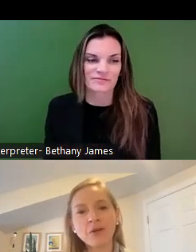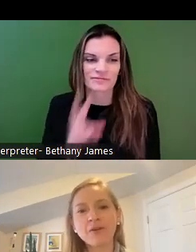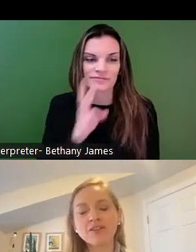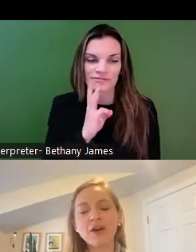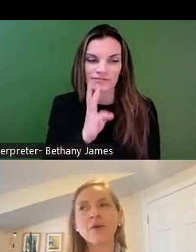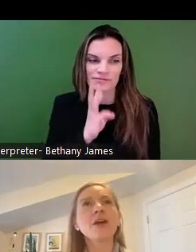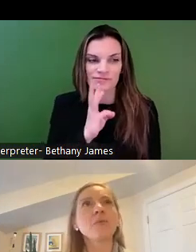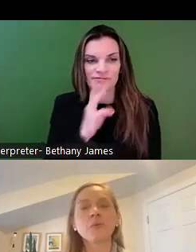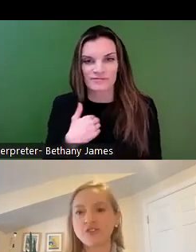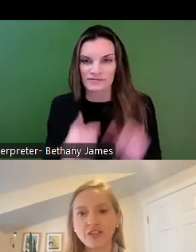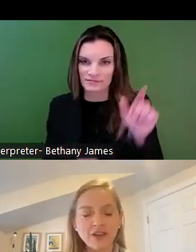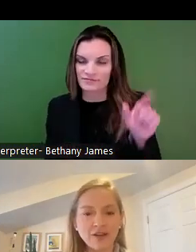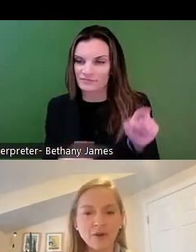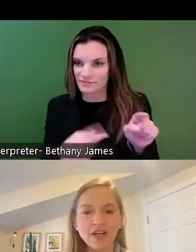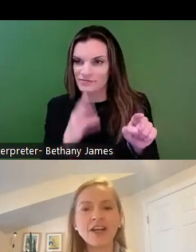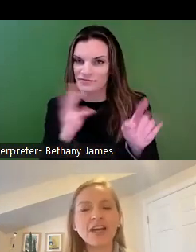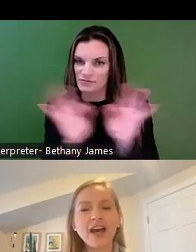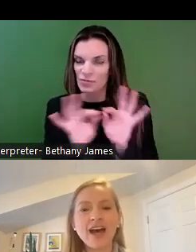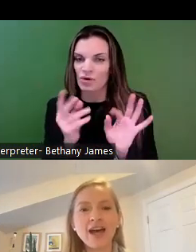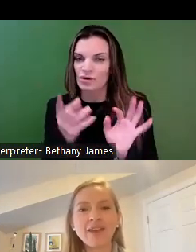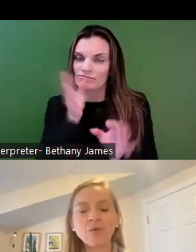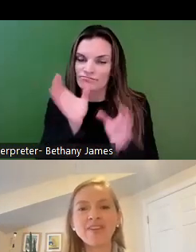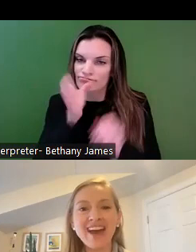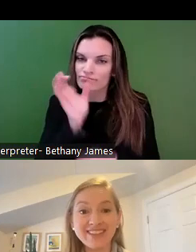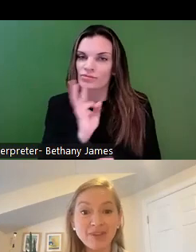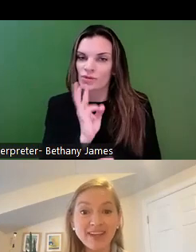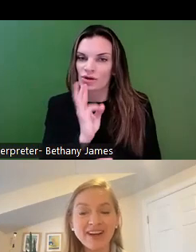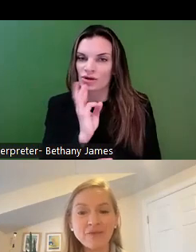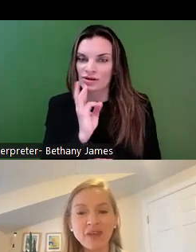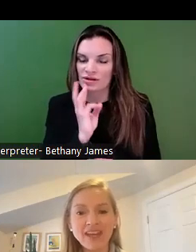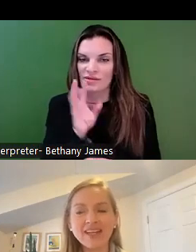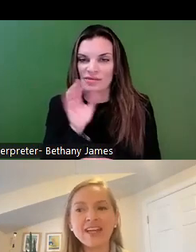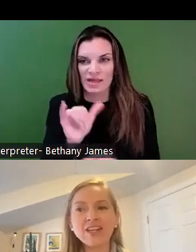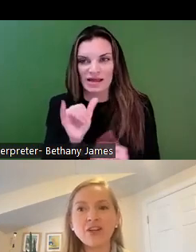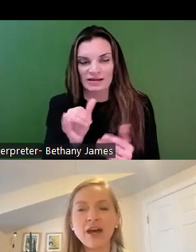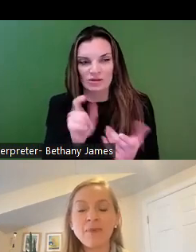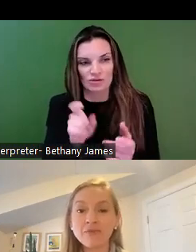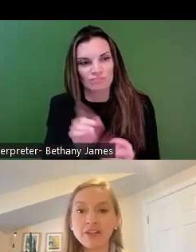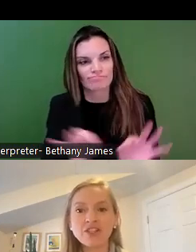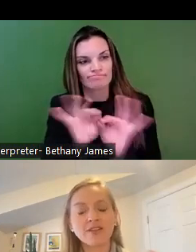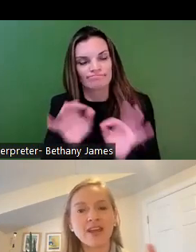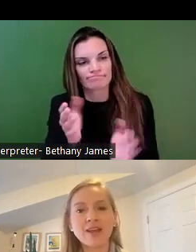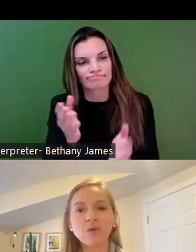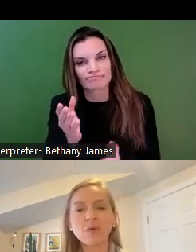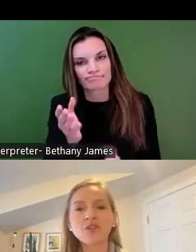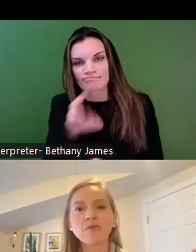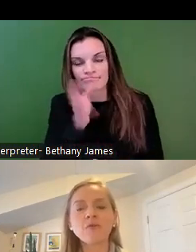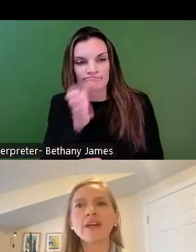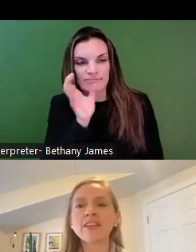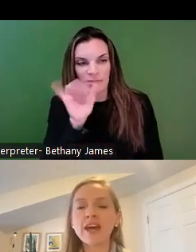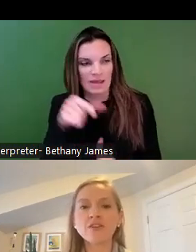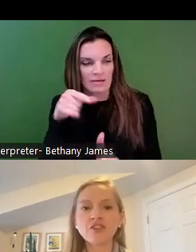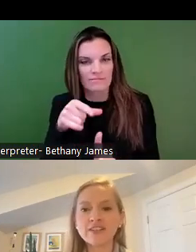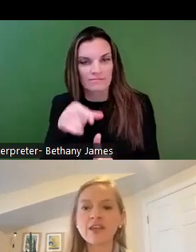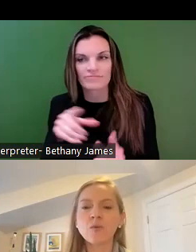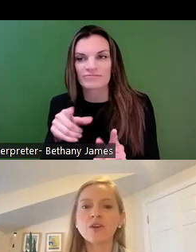side of the pyramid as well. We want to drink a lot of water. That we want that to be our main beverage, and we want to avoid